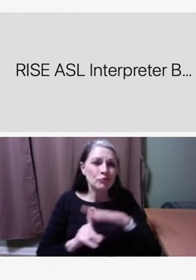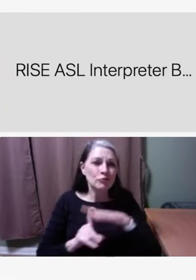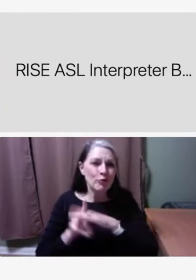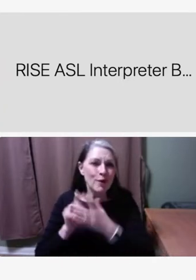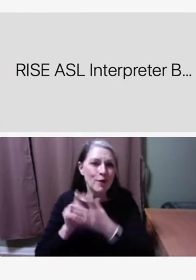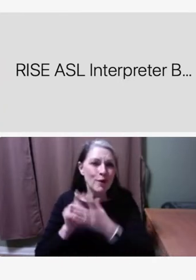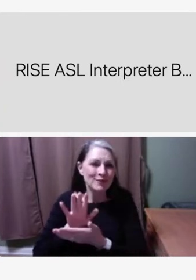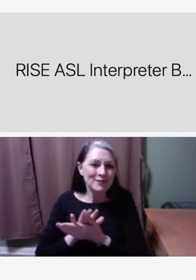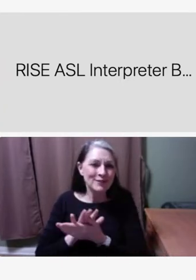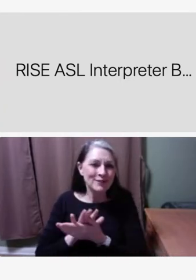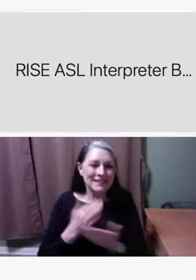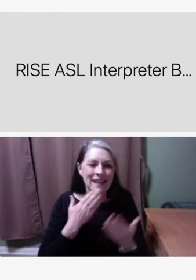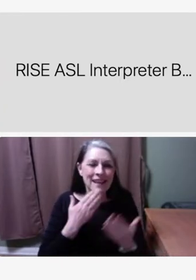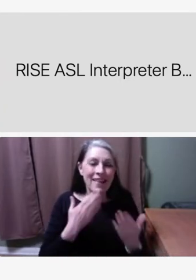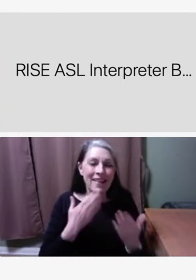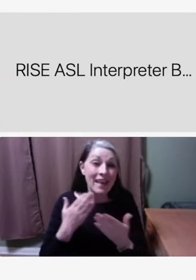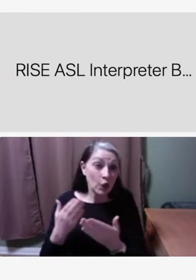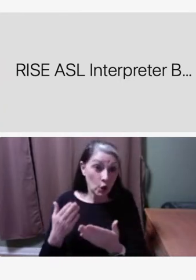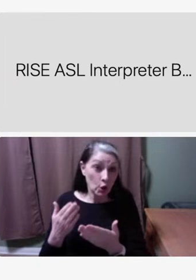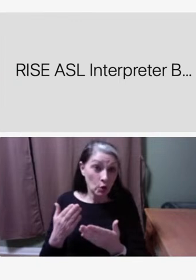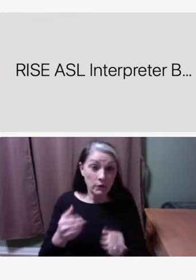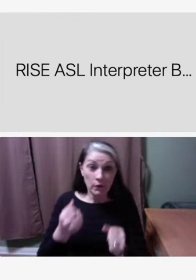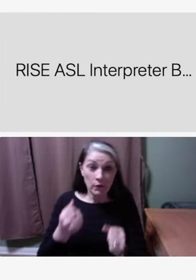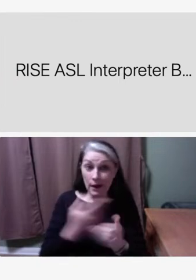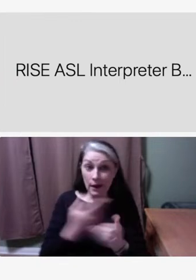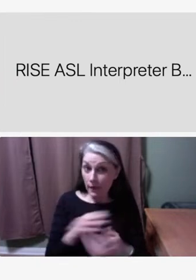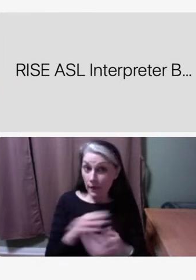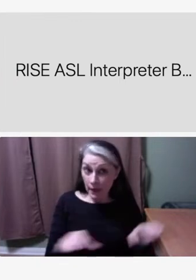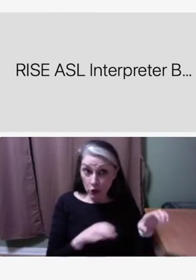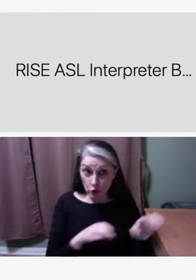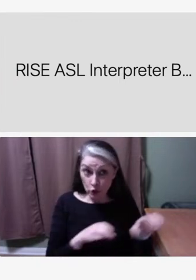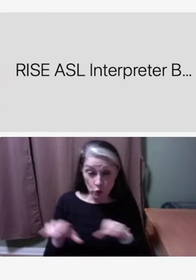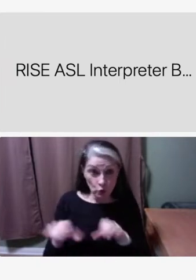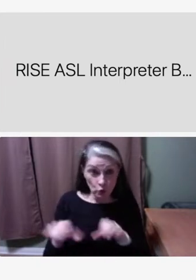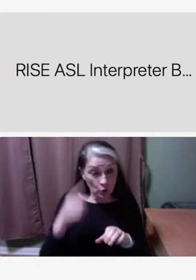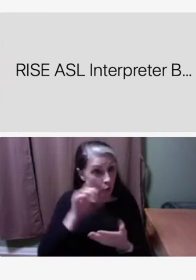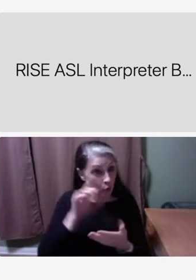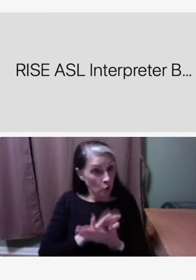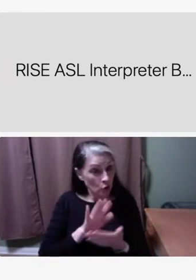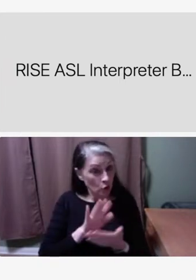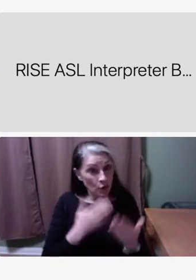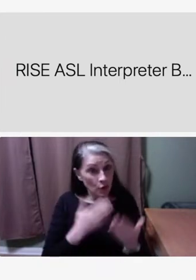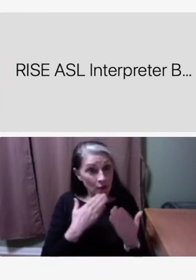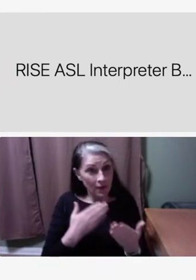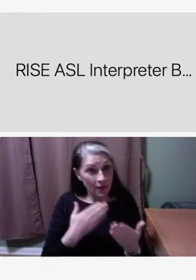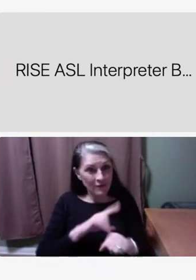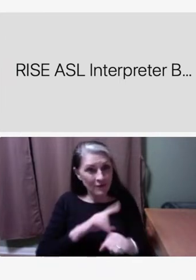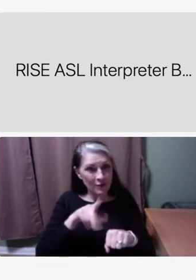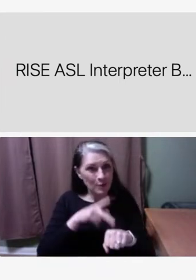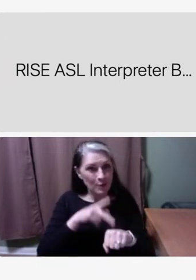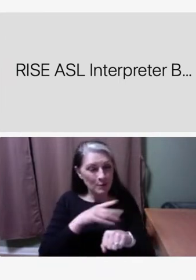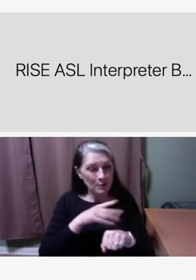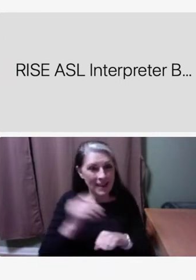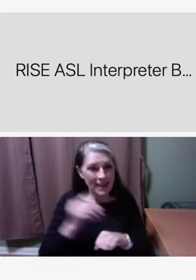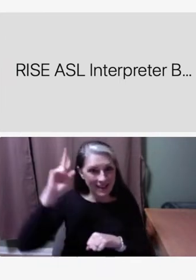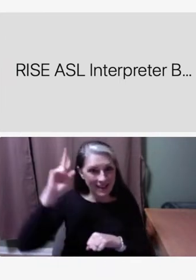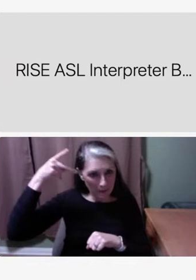you for all you do for your school. And thank you to your principal and your assistant principal as well for all they